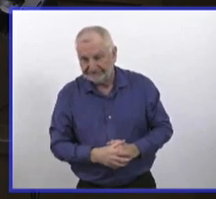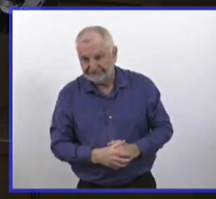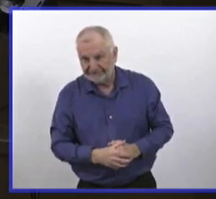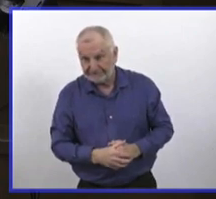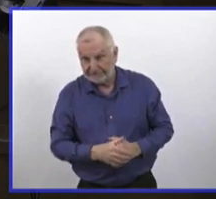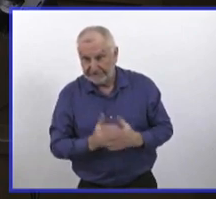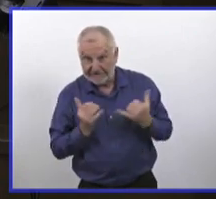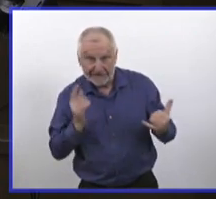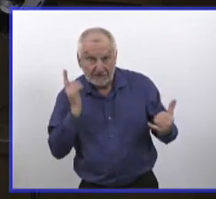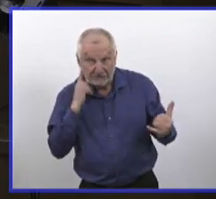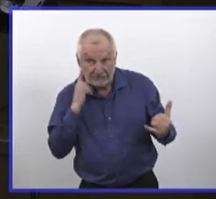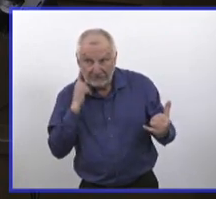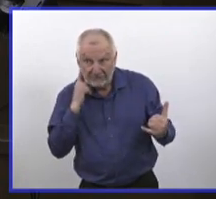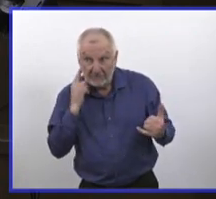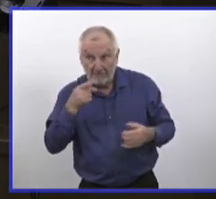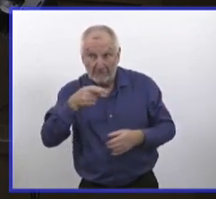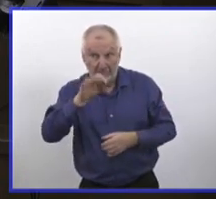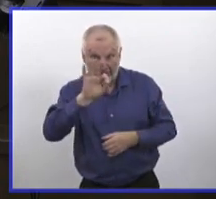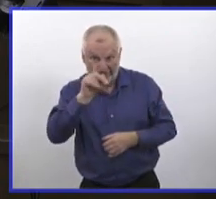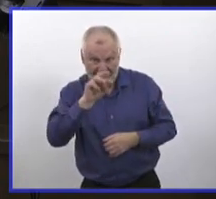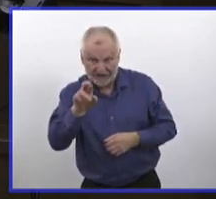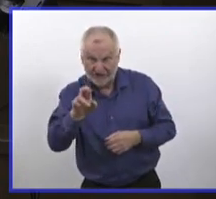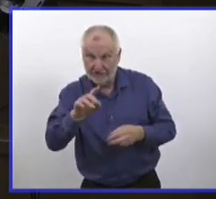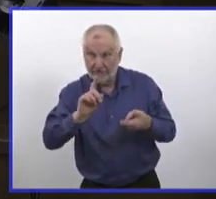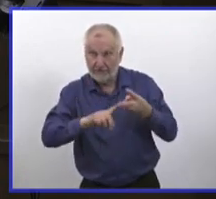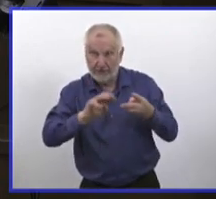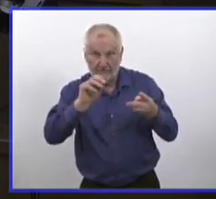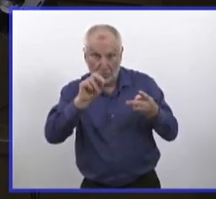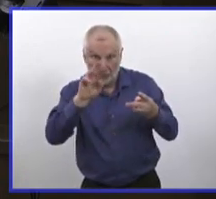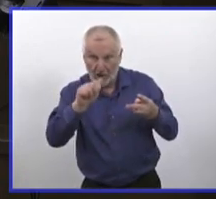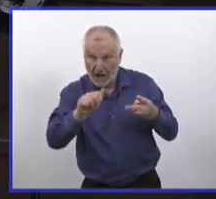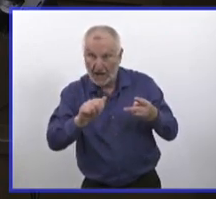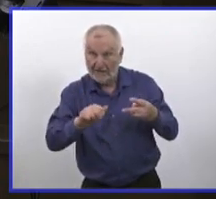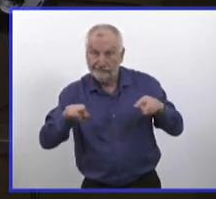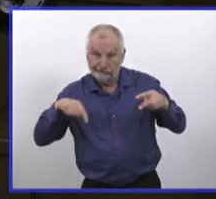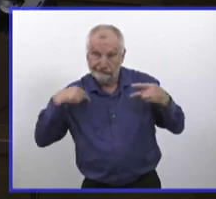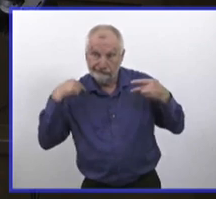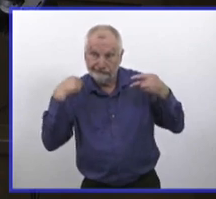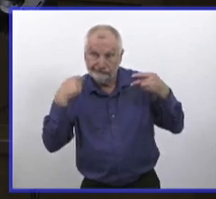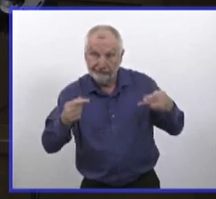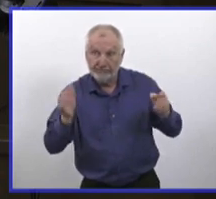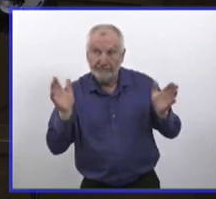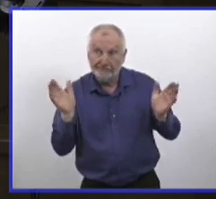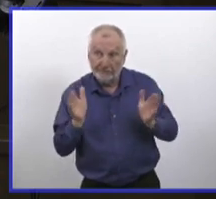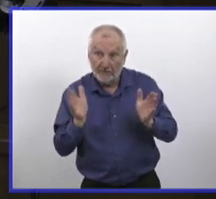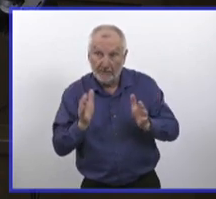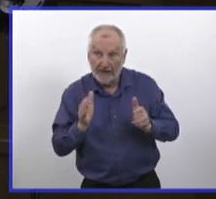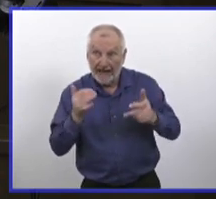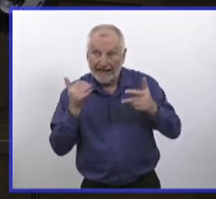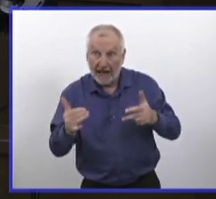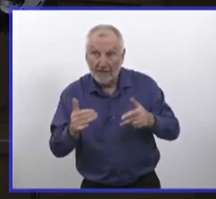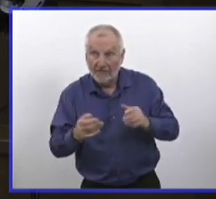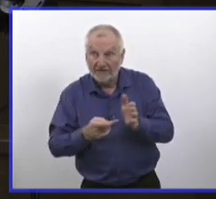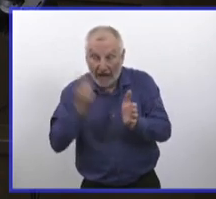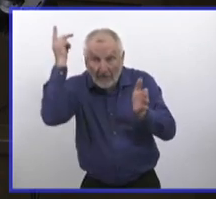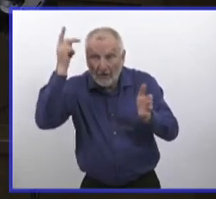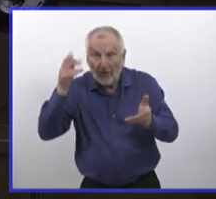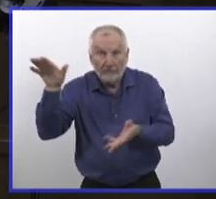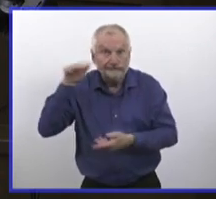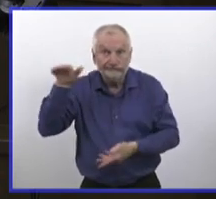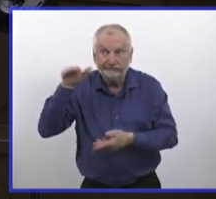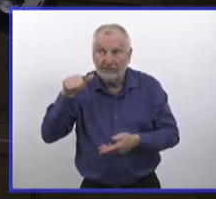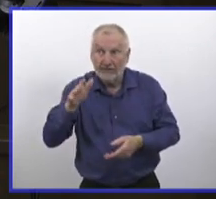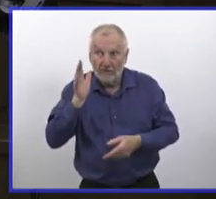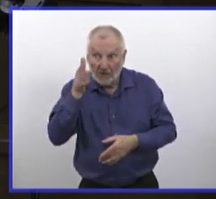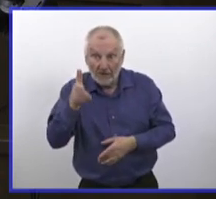Moderna shipments double from what we've been receiving previously. If you don't mind, sir, maybe just an update on what Manitobans can expect to see from Pfizer